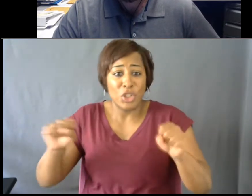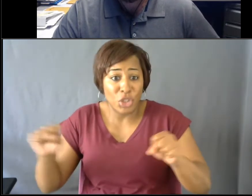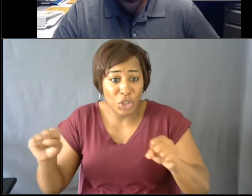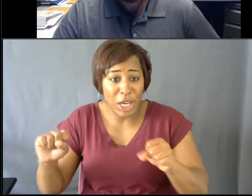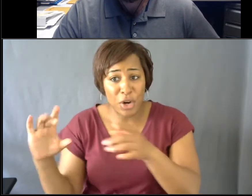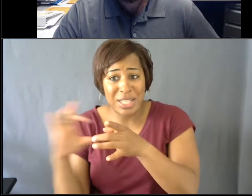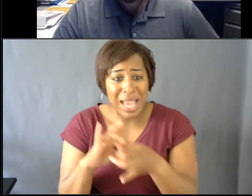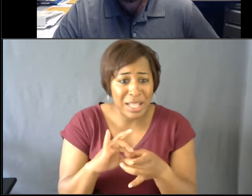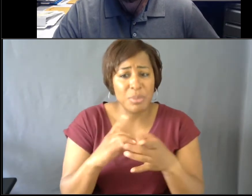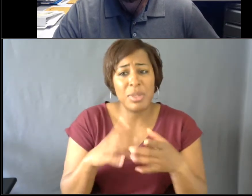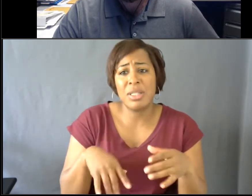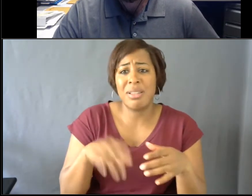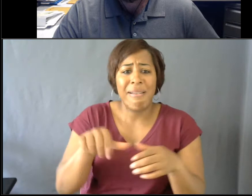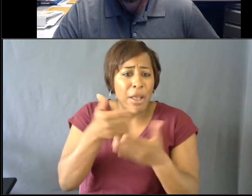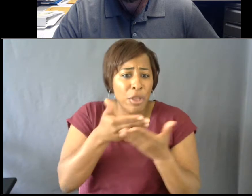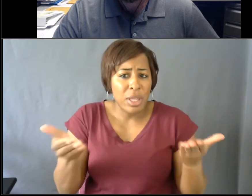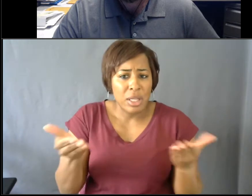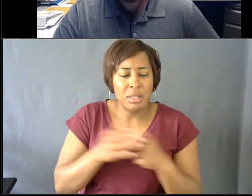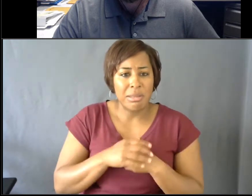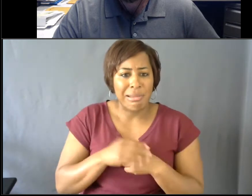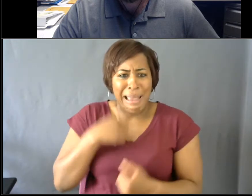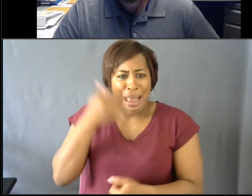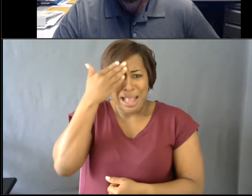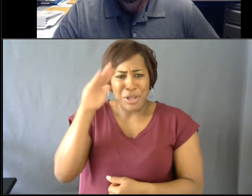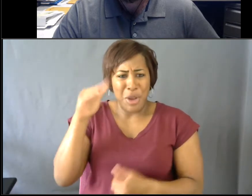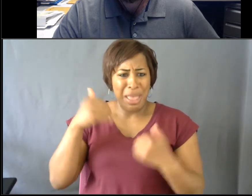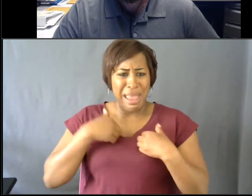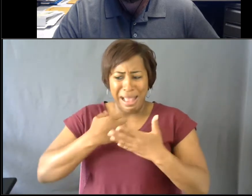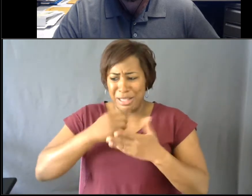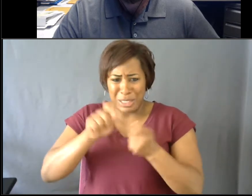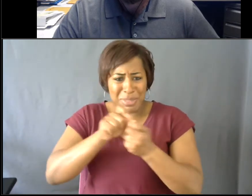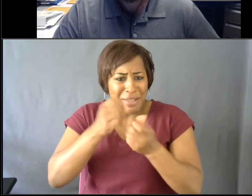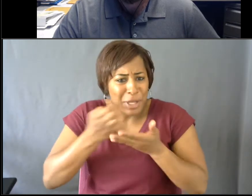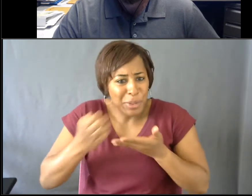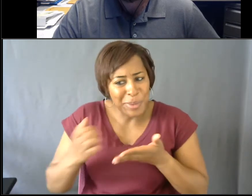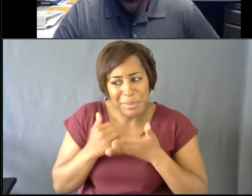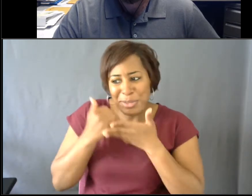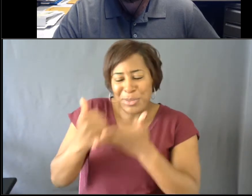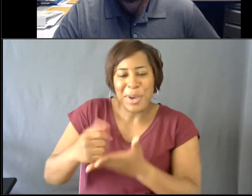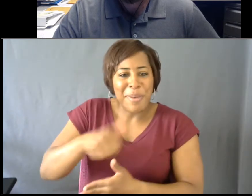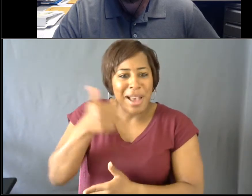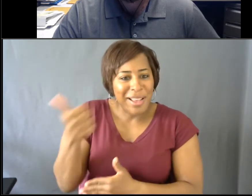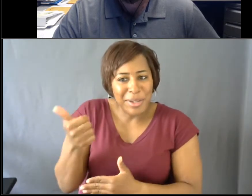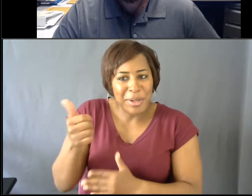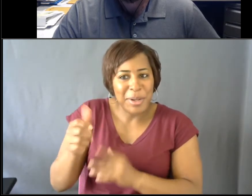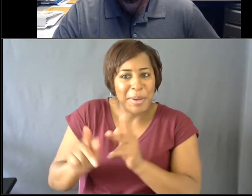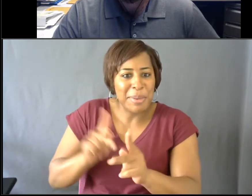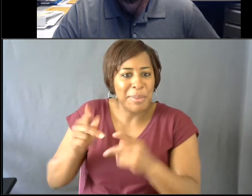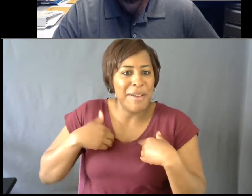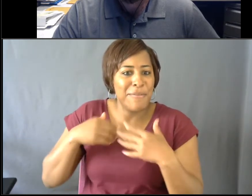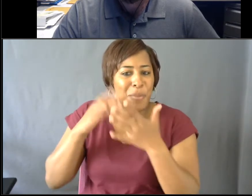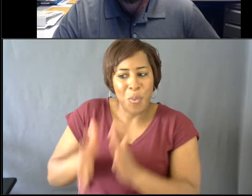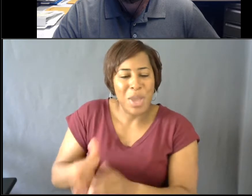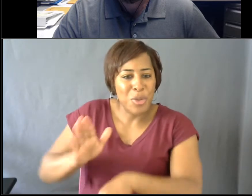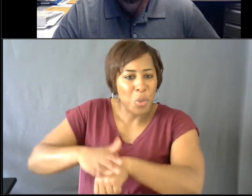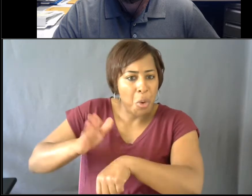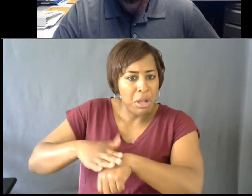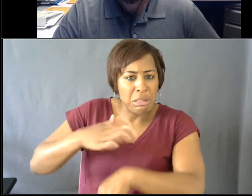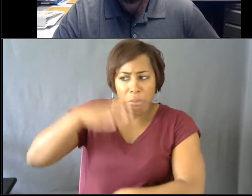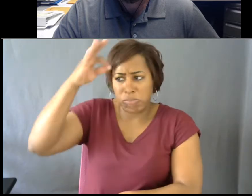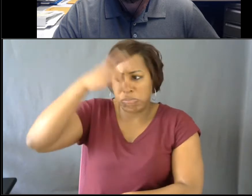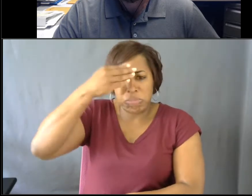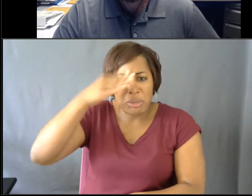Weather Service employee, no one told me that there were attachments to help other individuals get their weather warnings. So once I